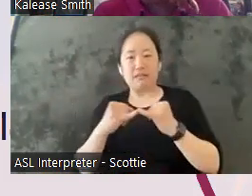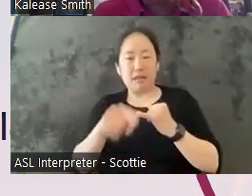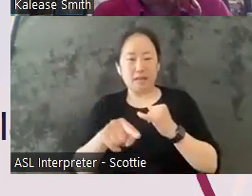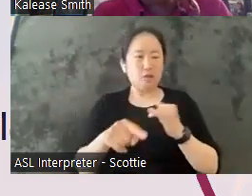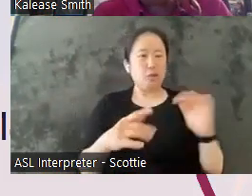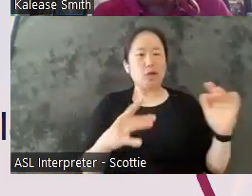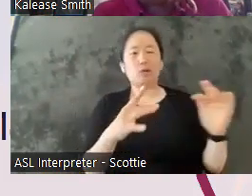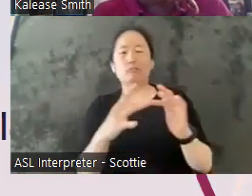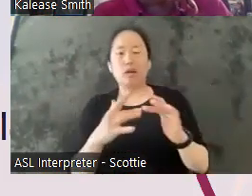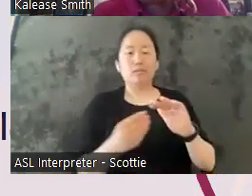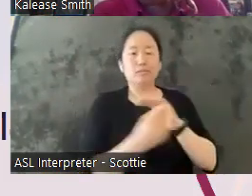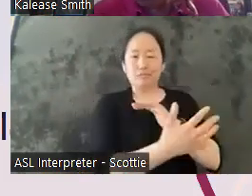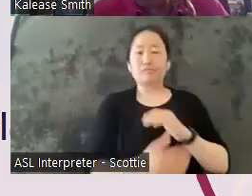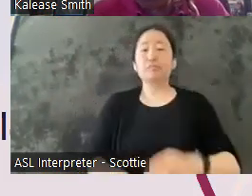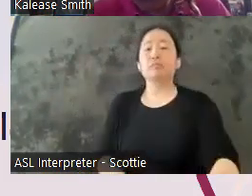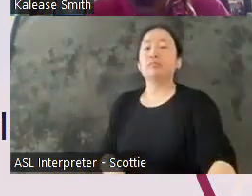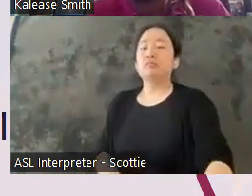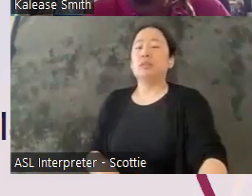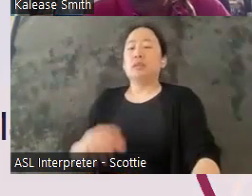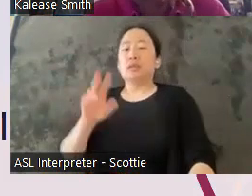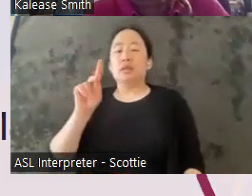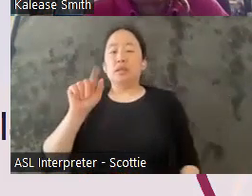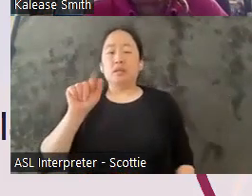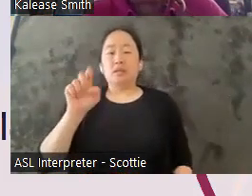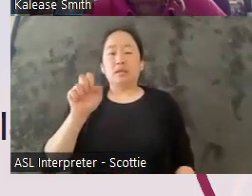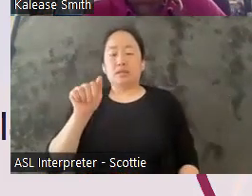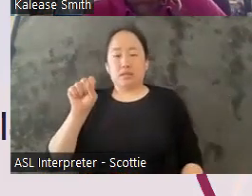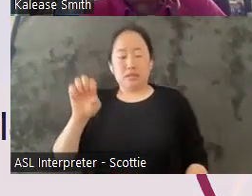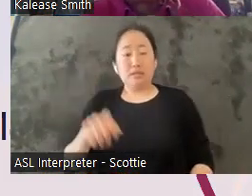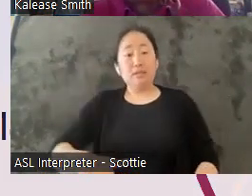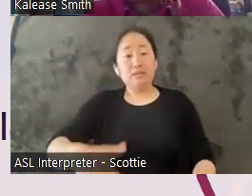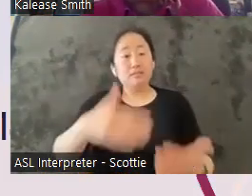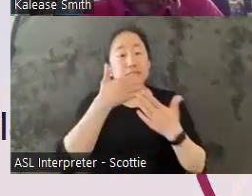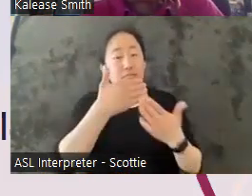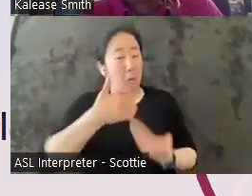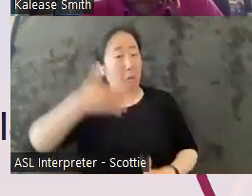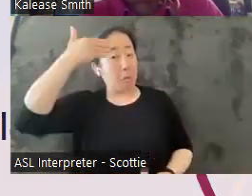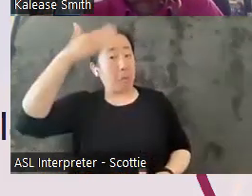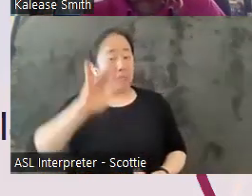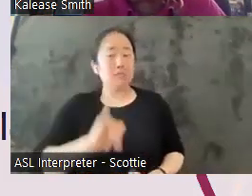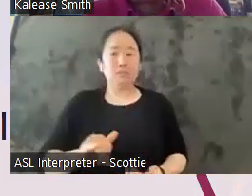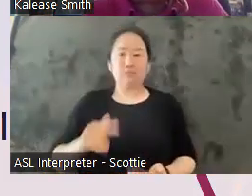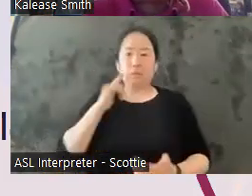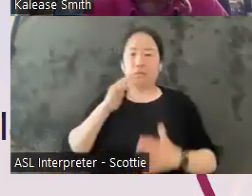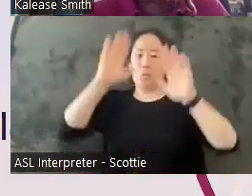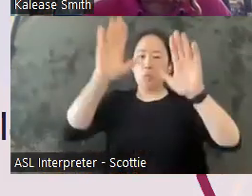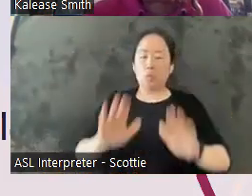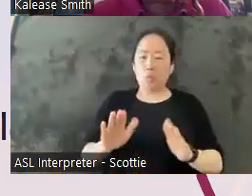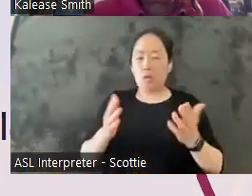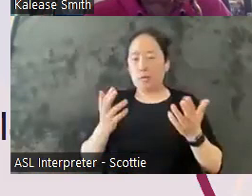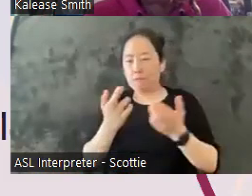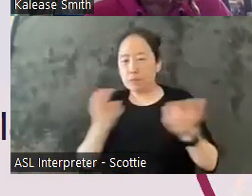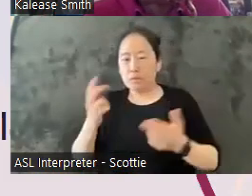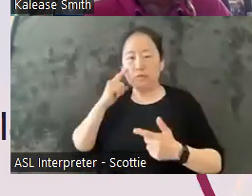Thanks, Hunter. I didn't know about that resource, but I think that's a great one for parents, because I think those conversations are hard for parents.